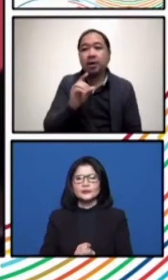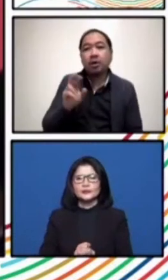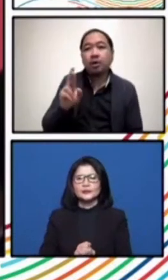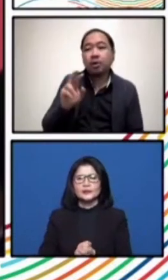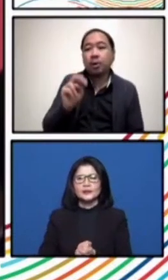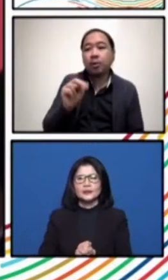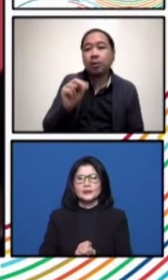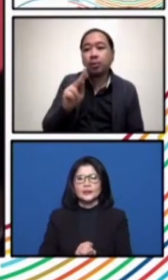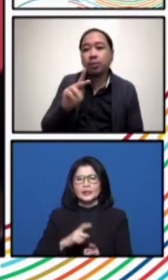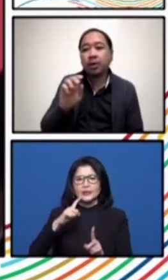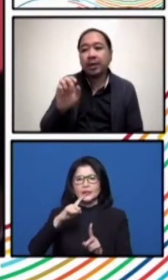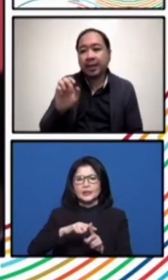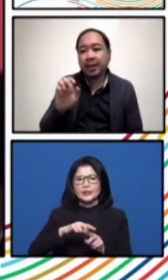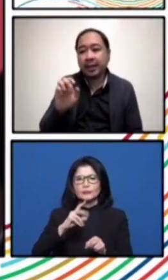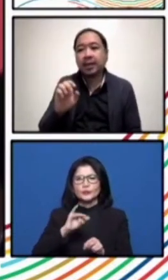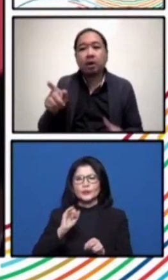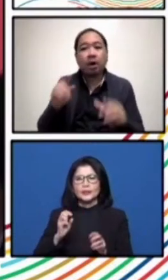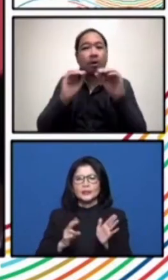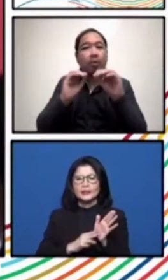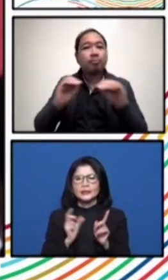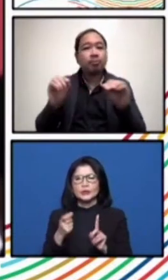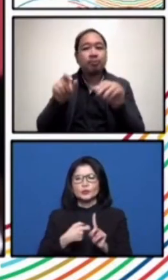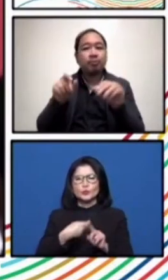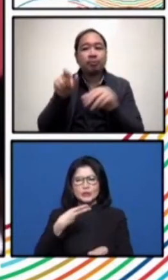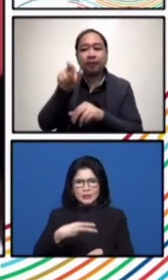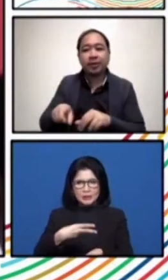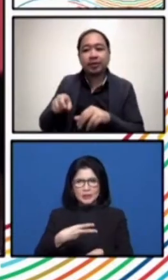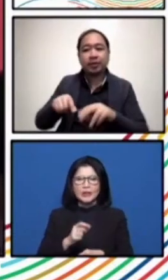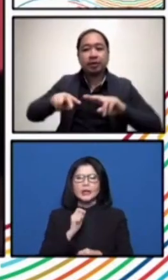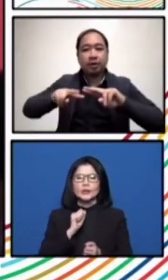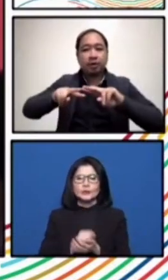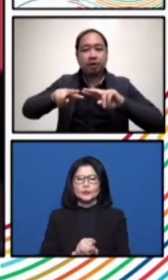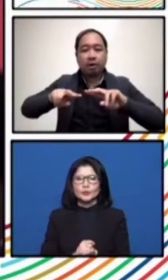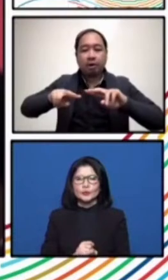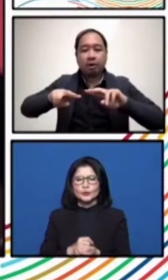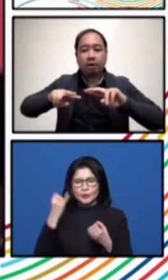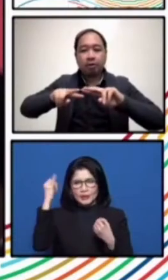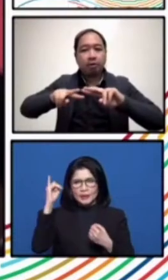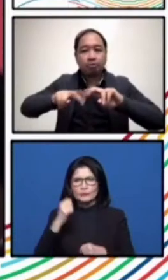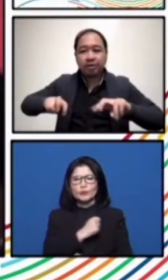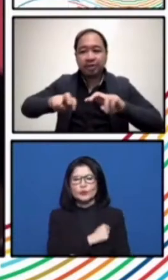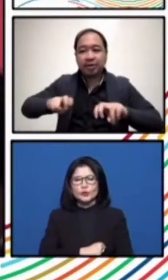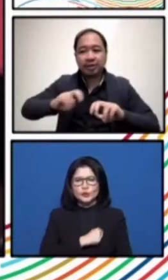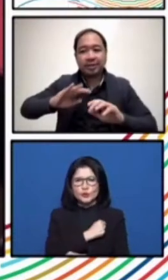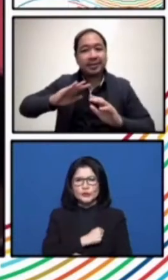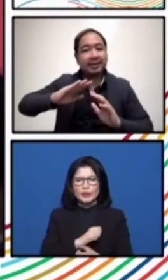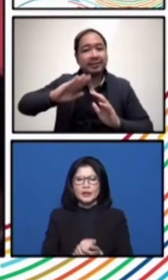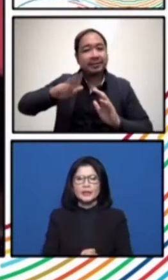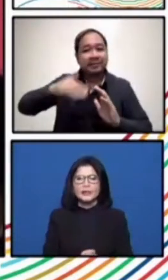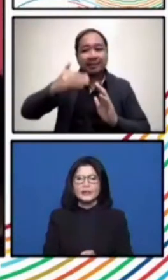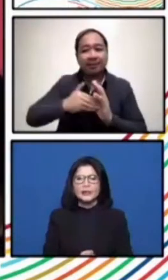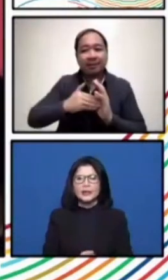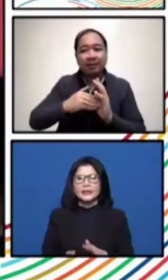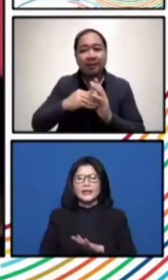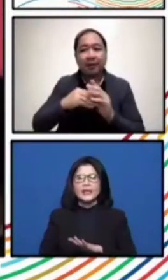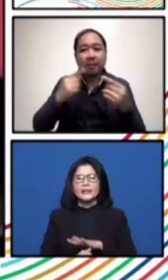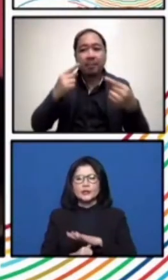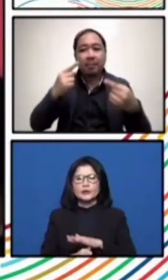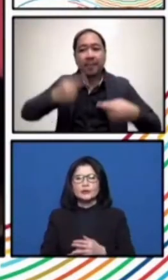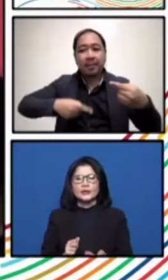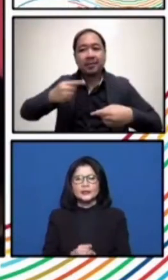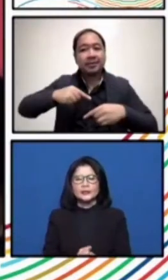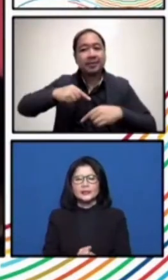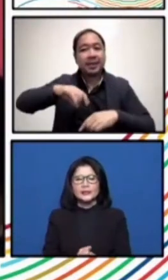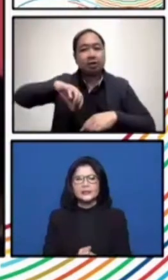research center for politics National research and innovation and executive director of Indonesia National Committee for management